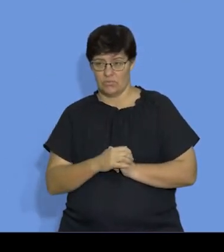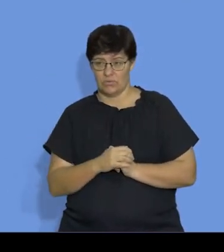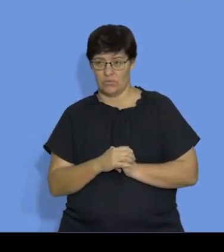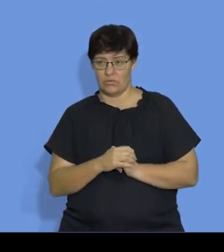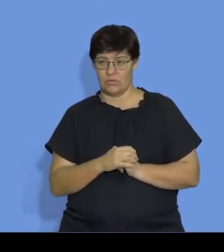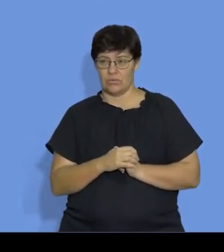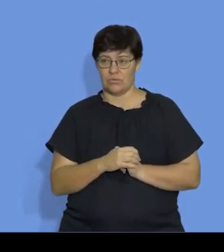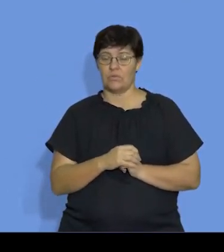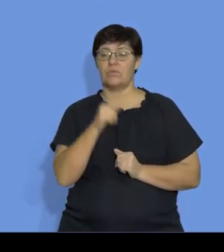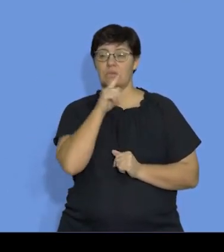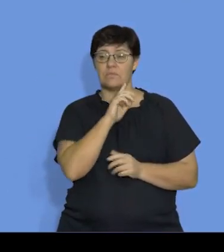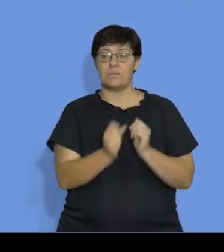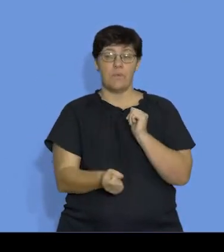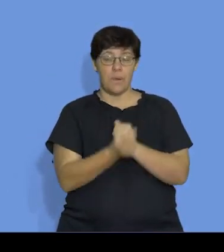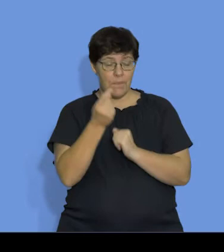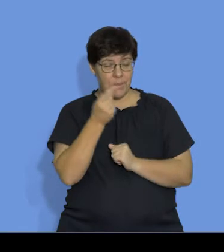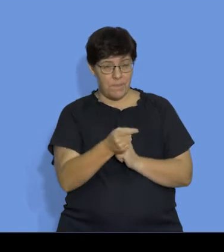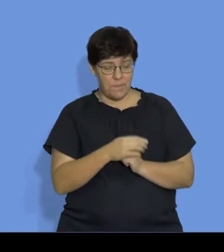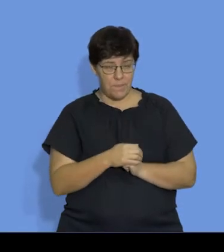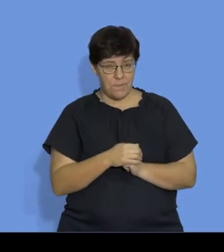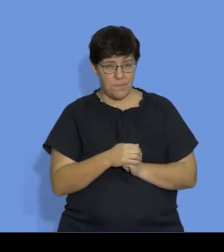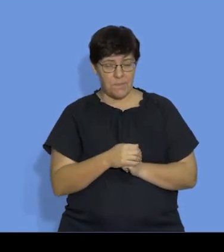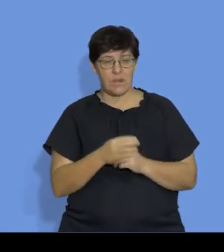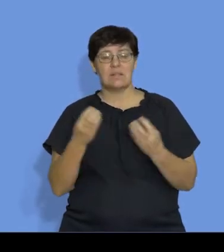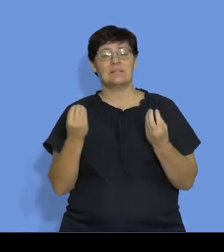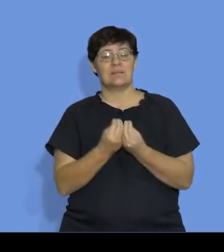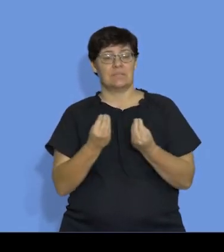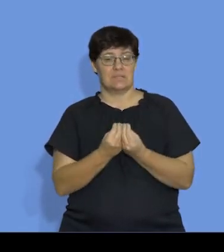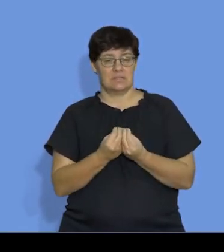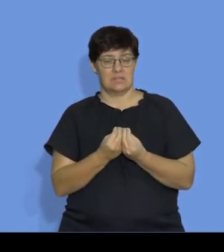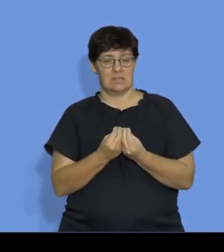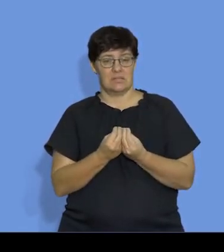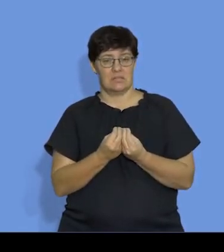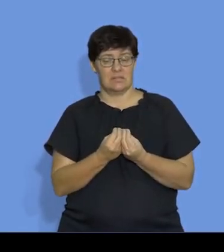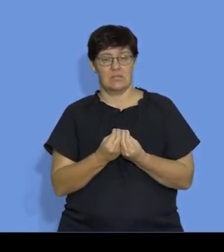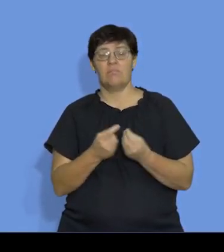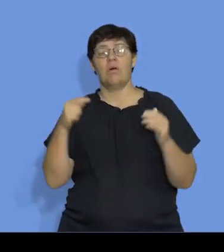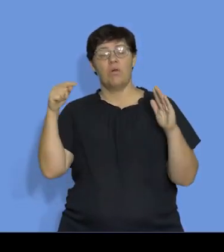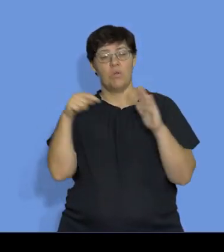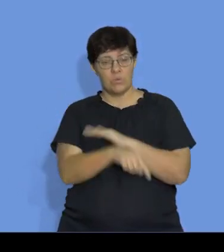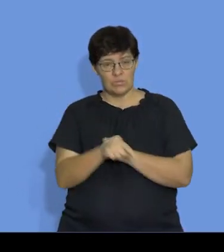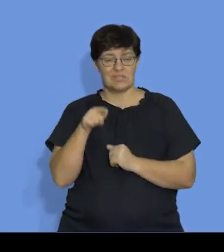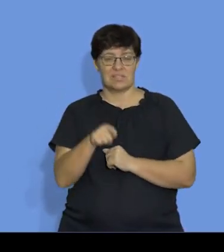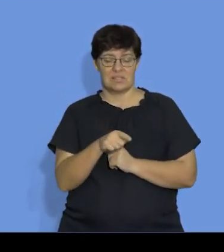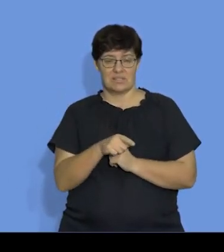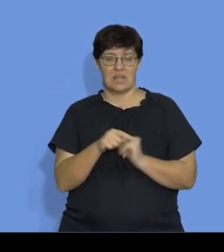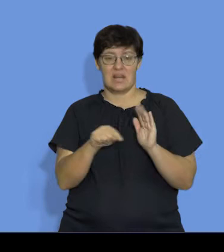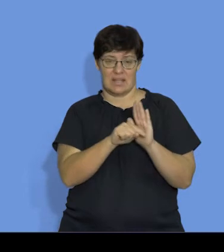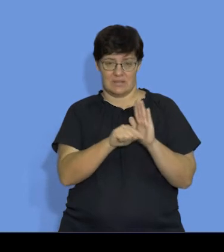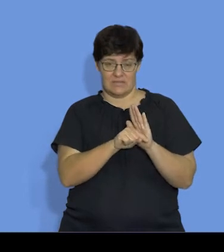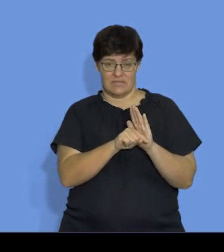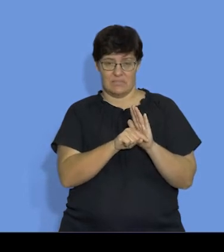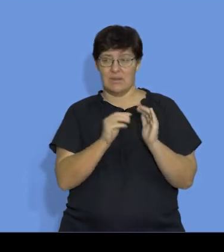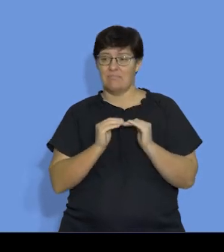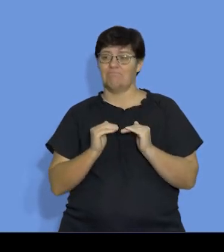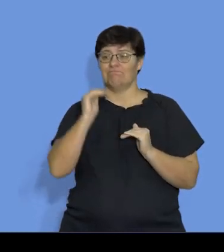when oxidation takes place, the substance actually loses electrons and there is an increase